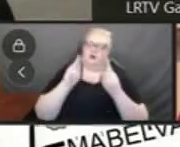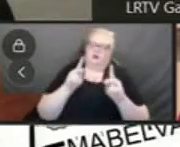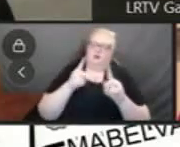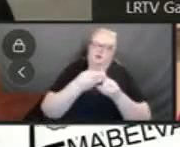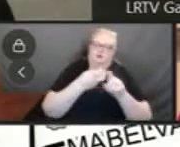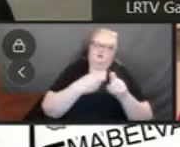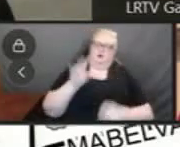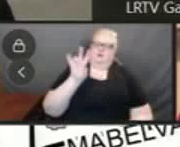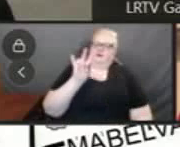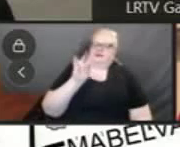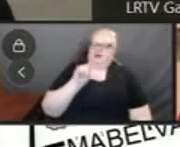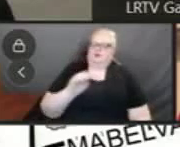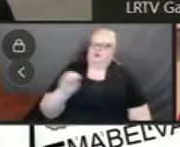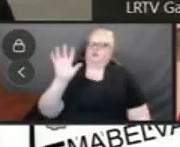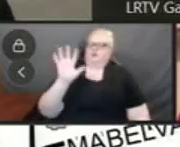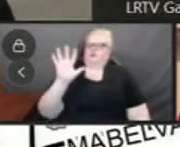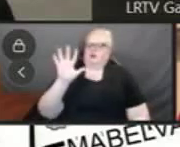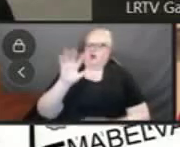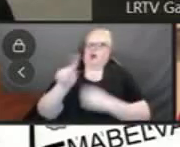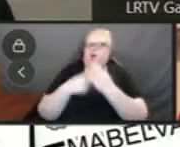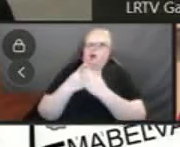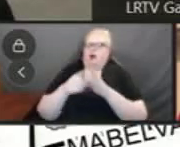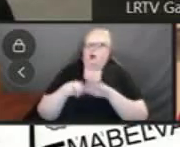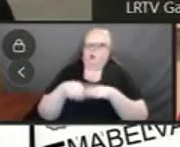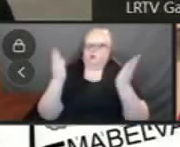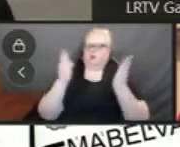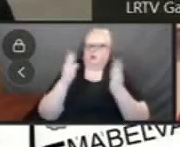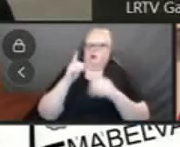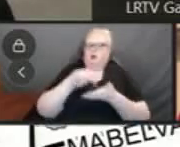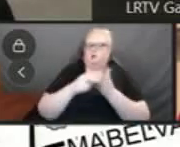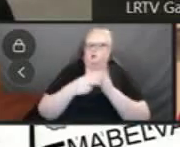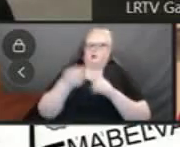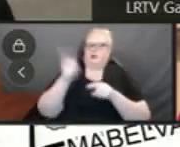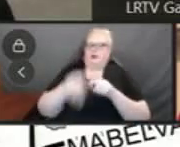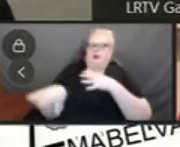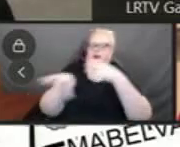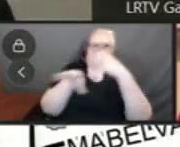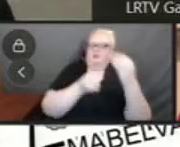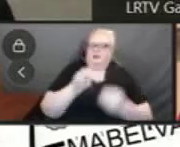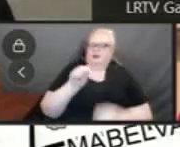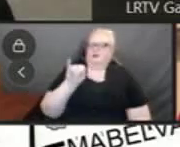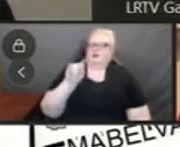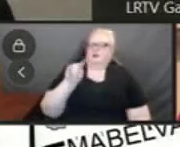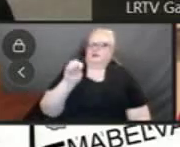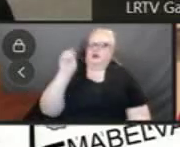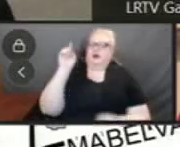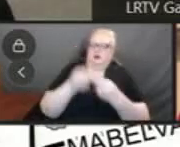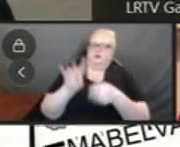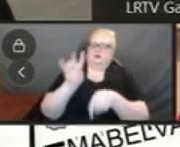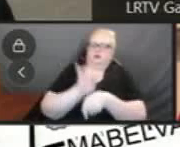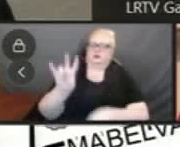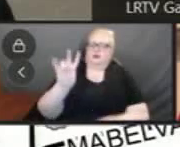5 hours of operation, does that mean they cannot leave the site until 7 o'clock?